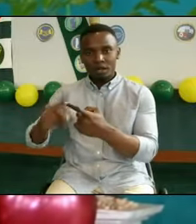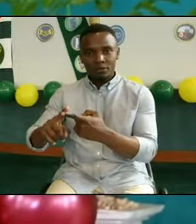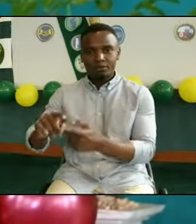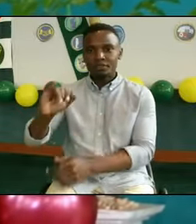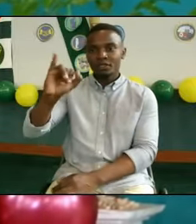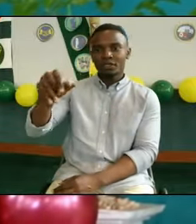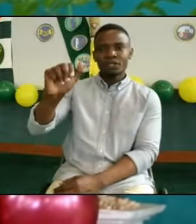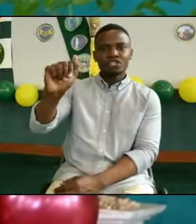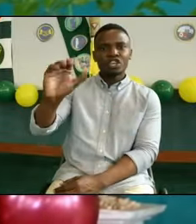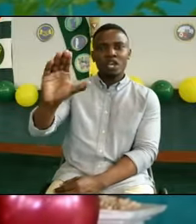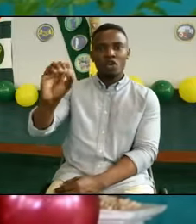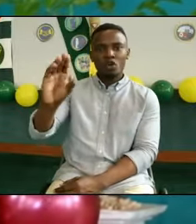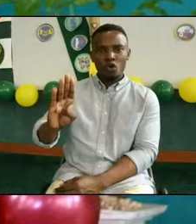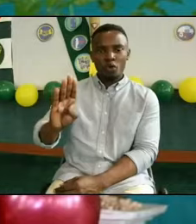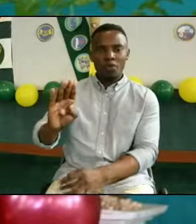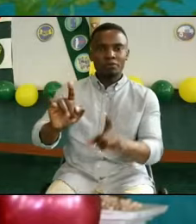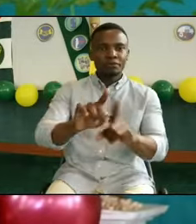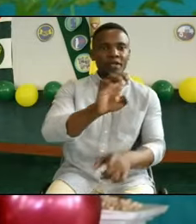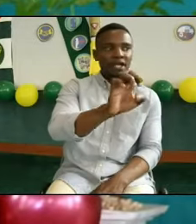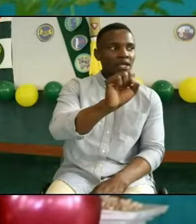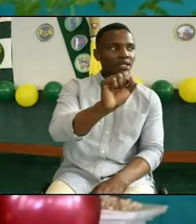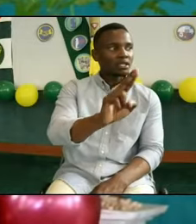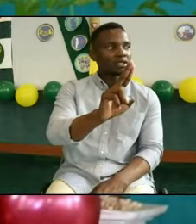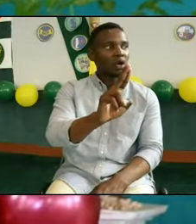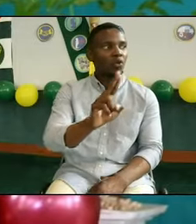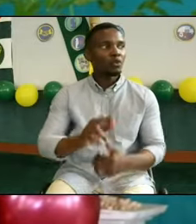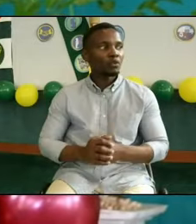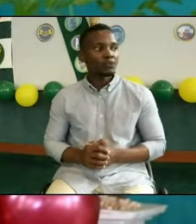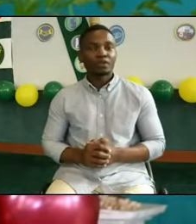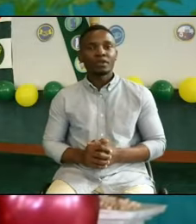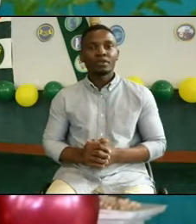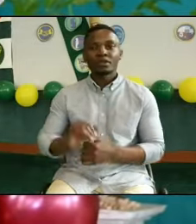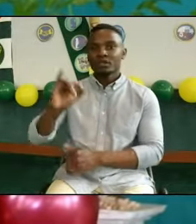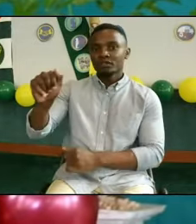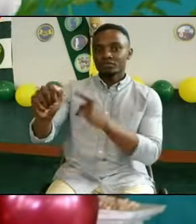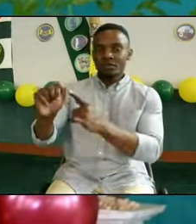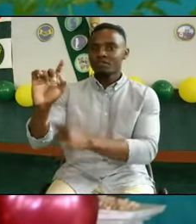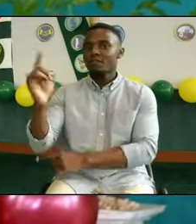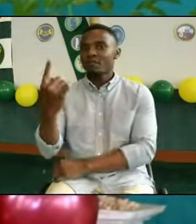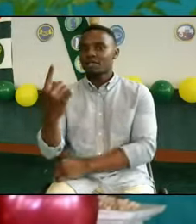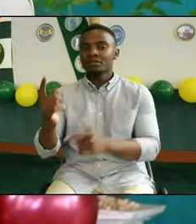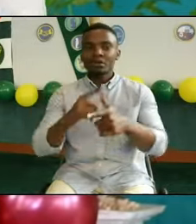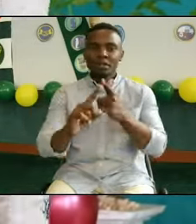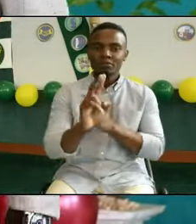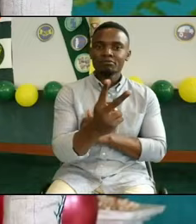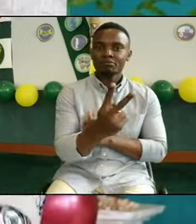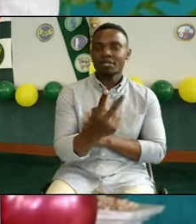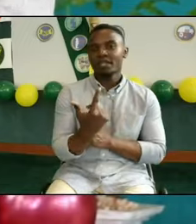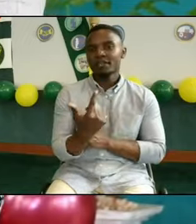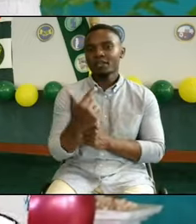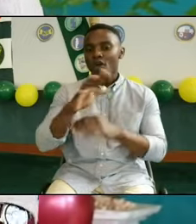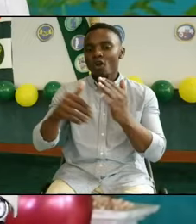story, Esau was the eldest. Jacob was the youngest. While they were going, they all decided to make choices